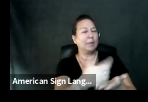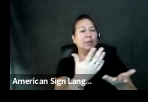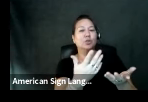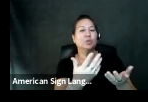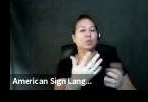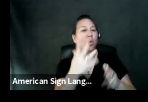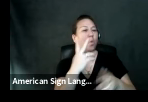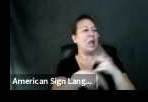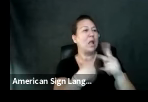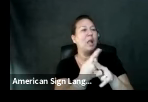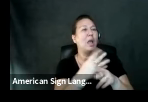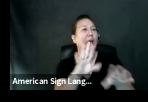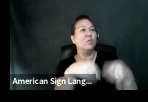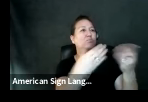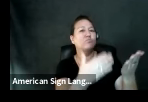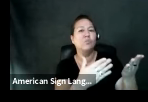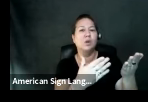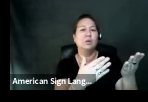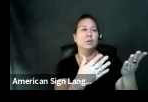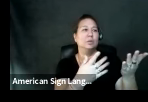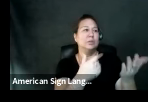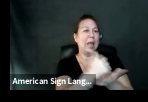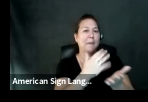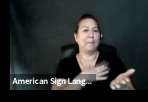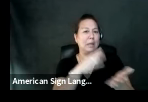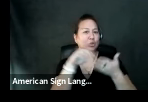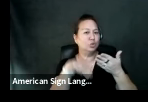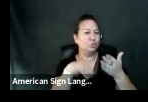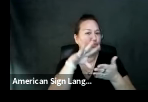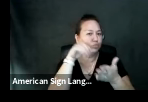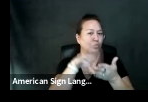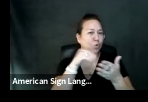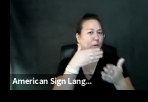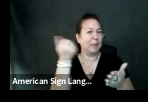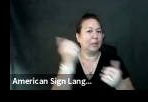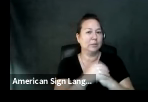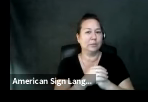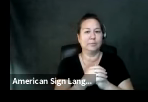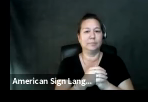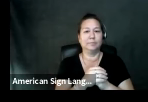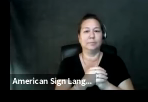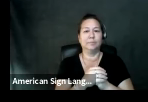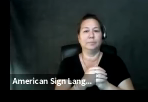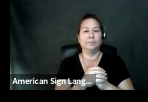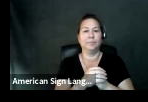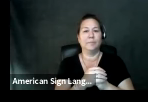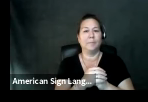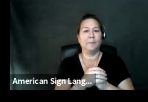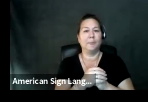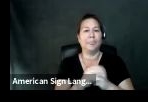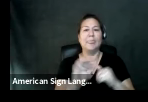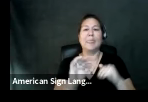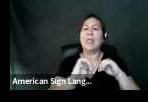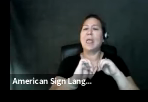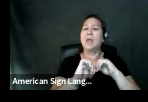accommodations that are being provided. And then also how they are going to participate in